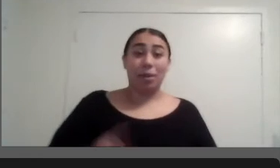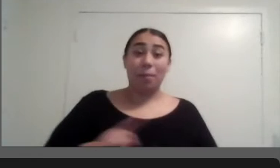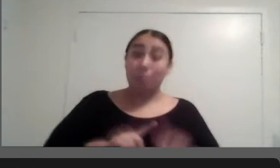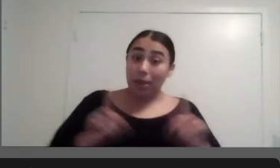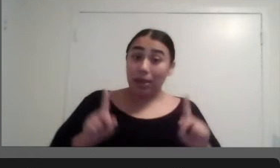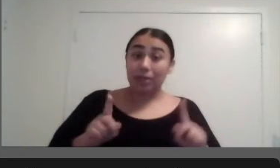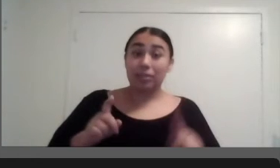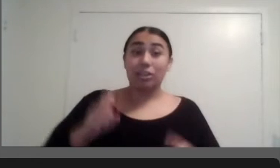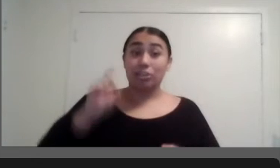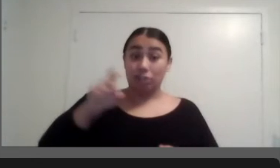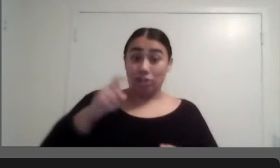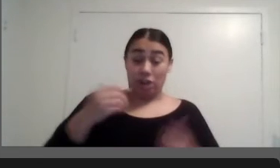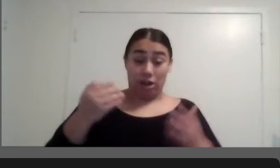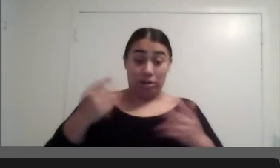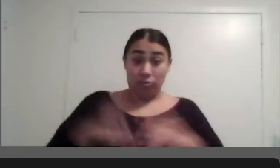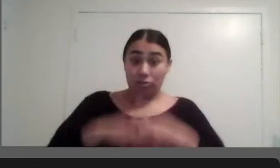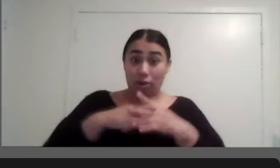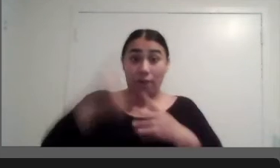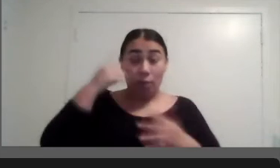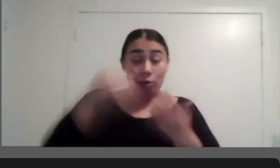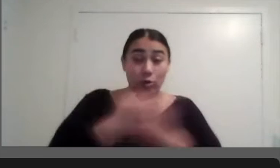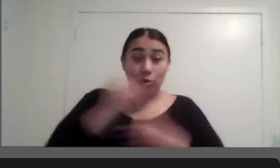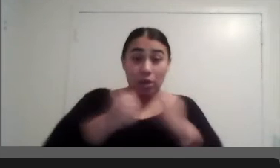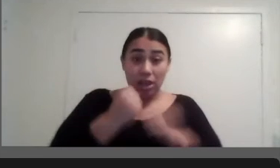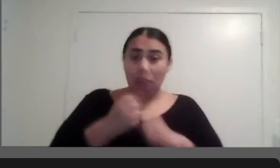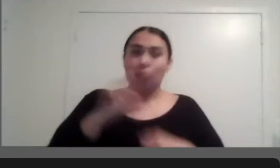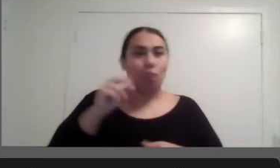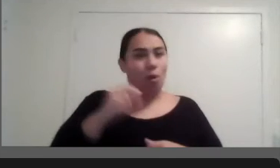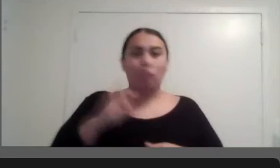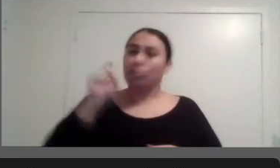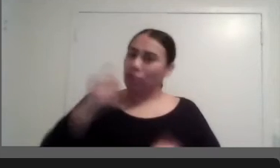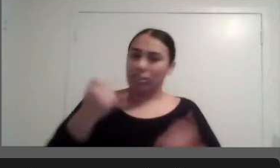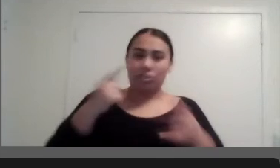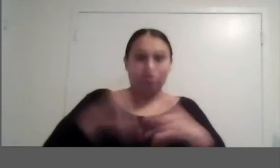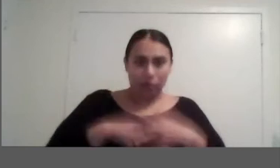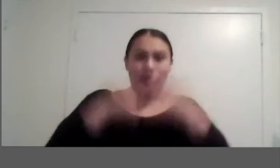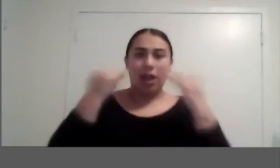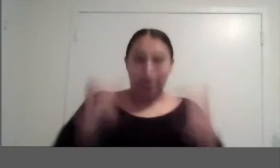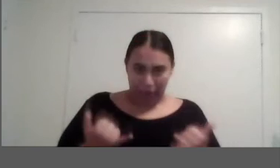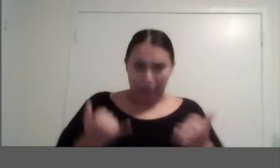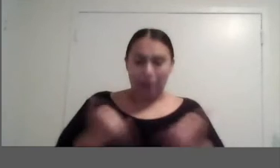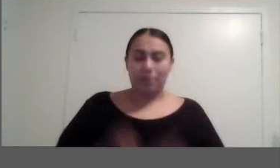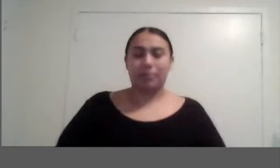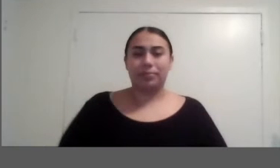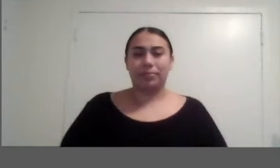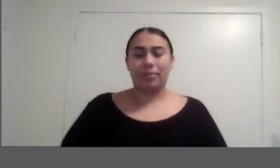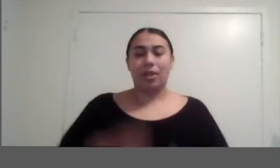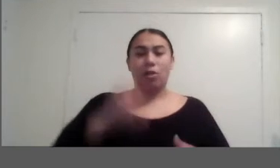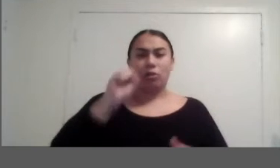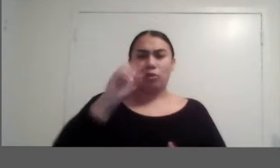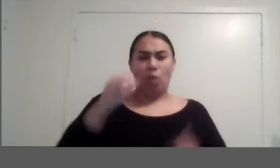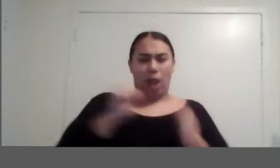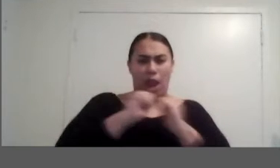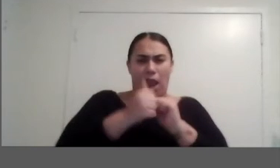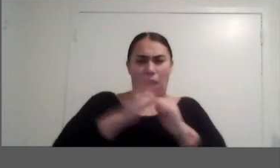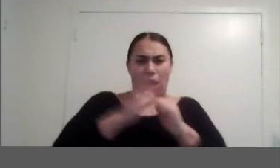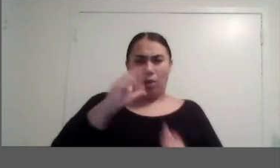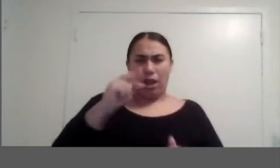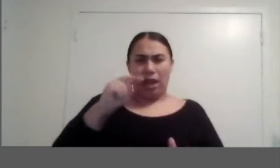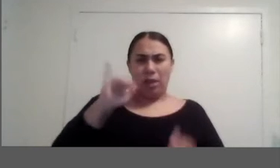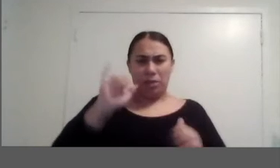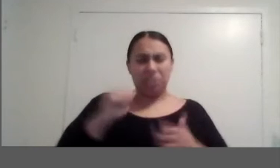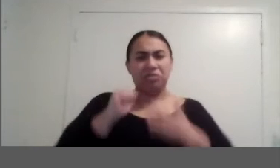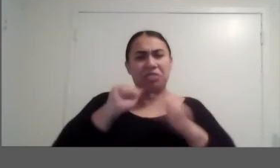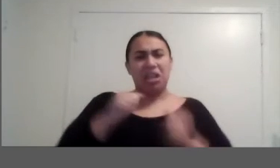CBD for recovery after a workout or playing sports. More athletes are starting to use CBD as a tool